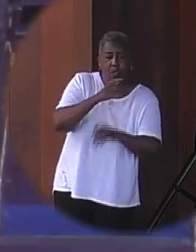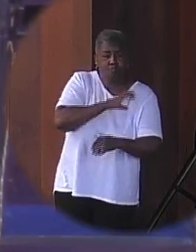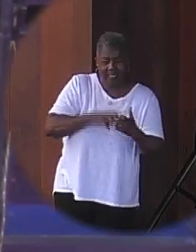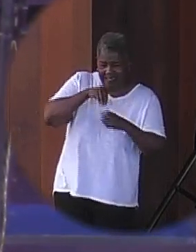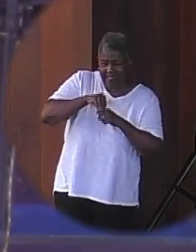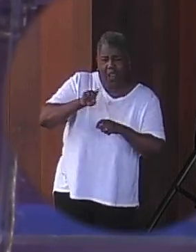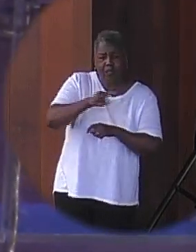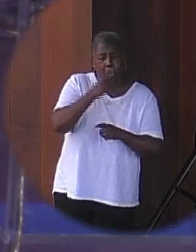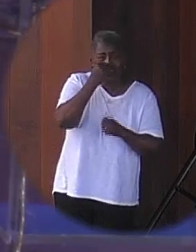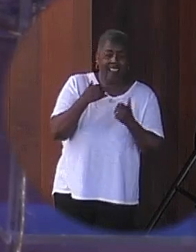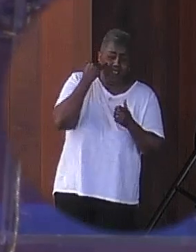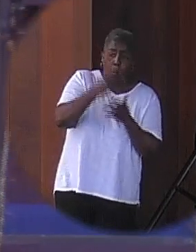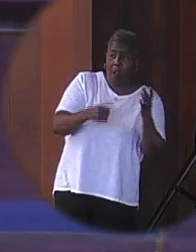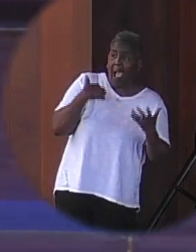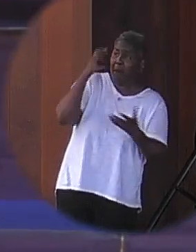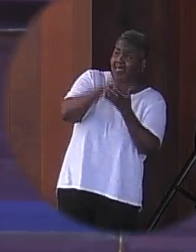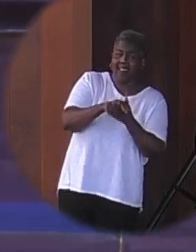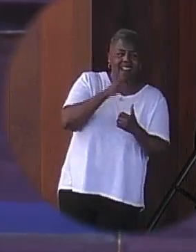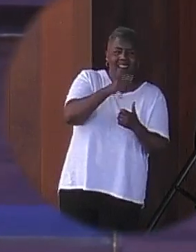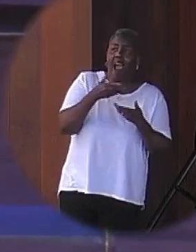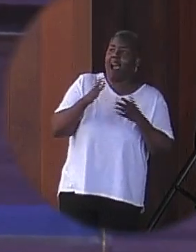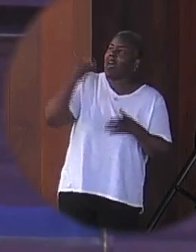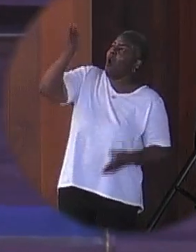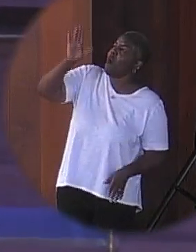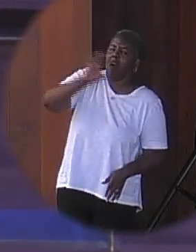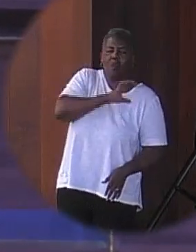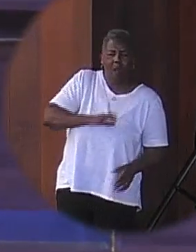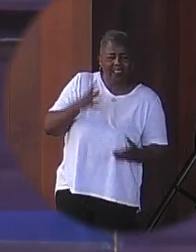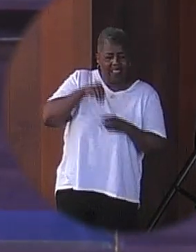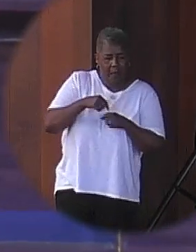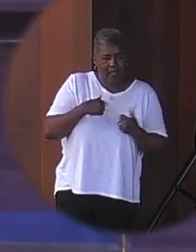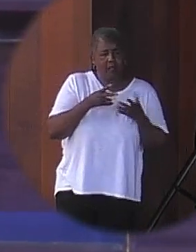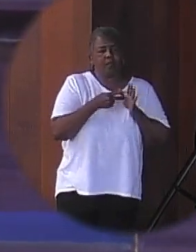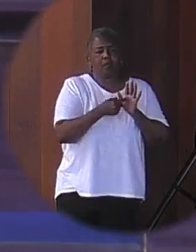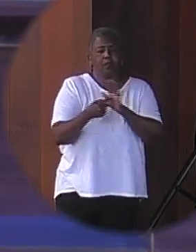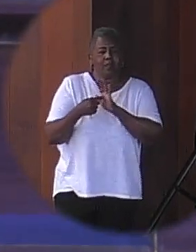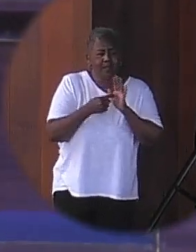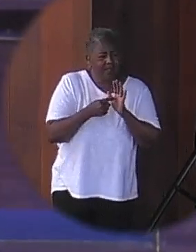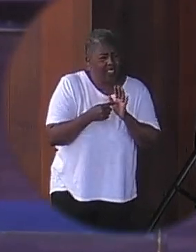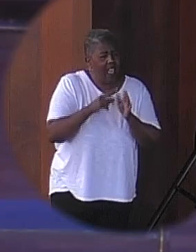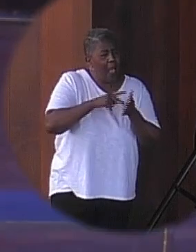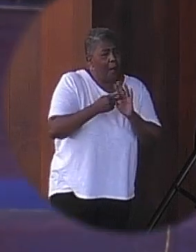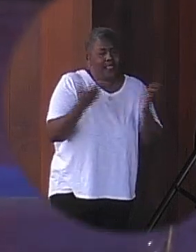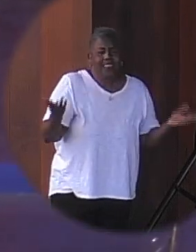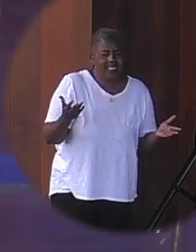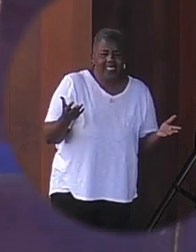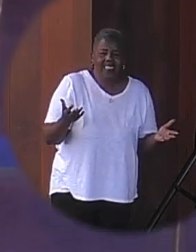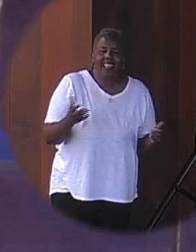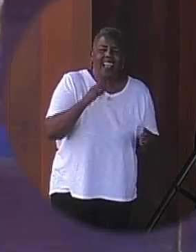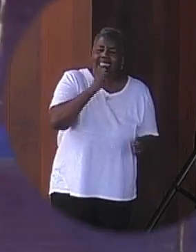if what I believe does not allow the Christ in me to be seen by those around me, it is